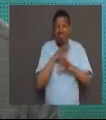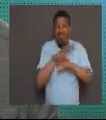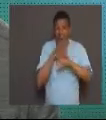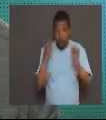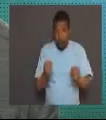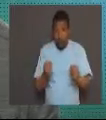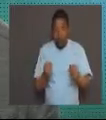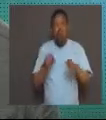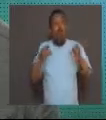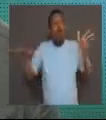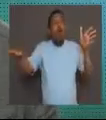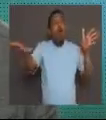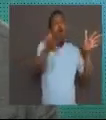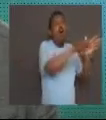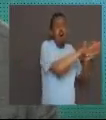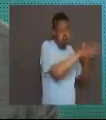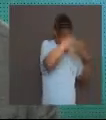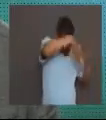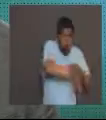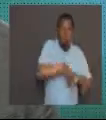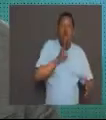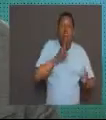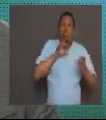and groundwater.